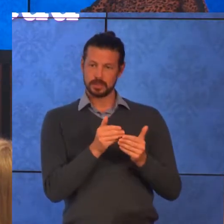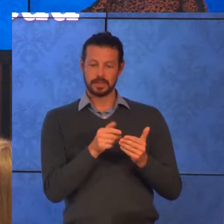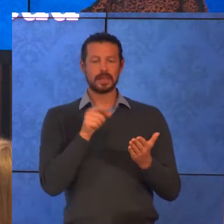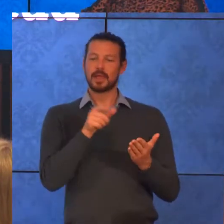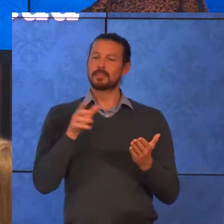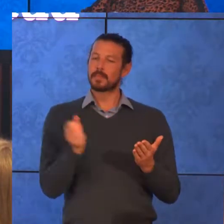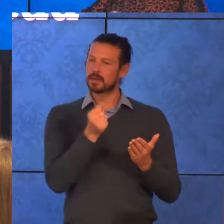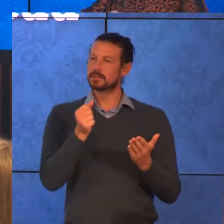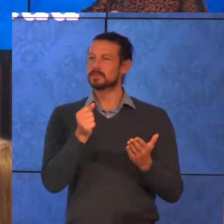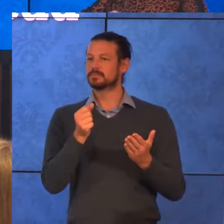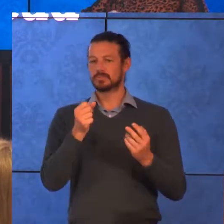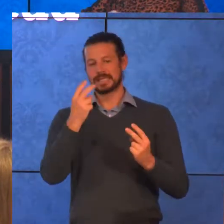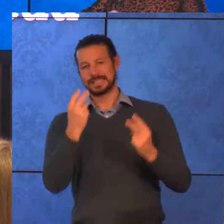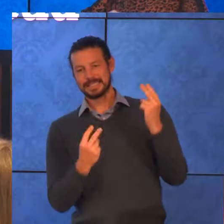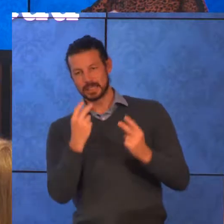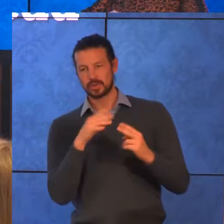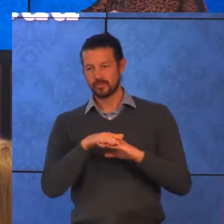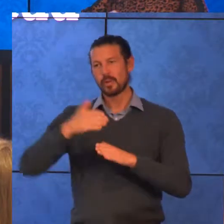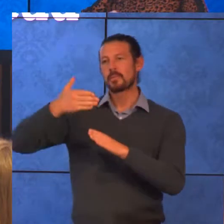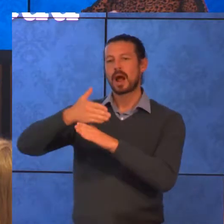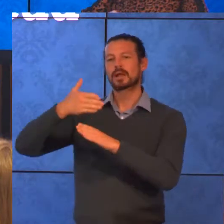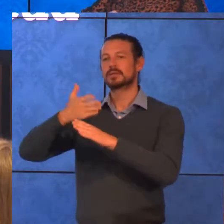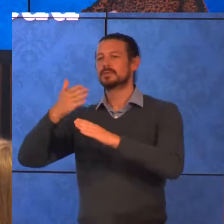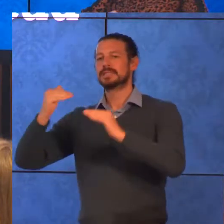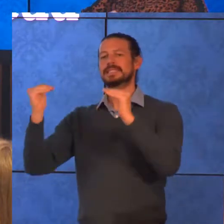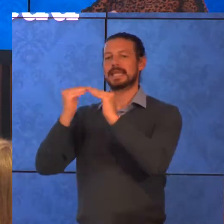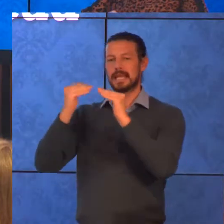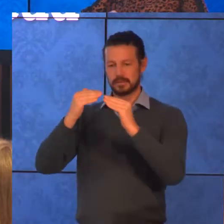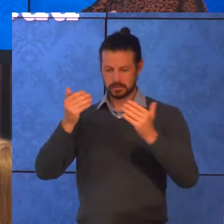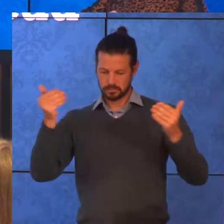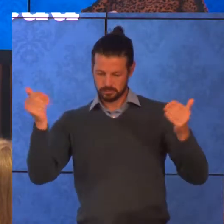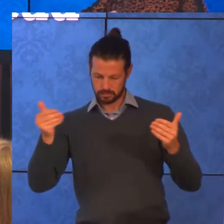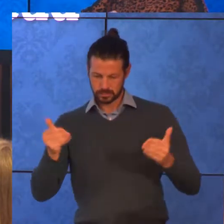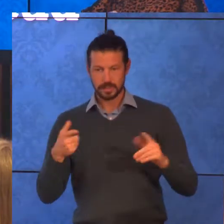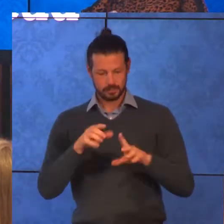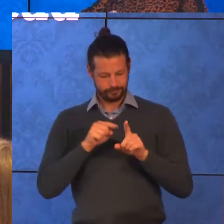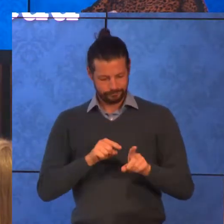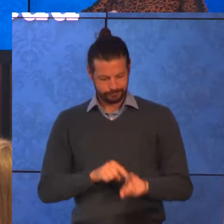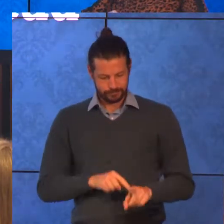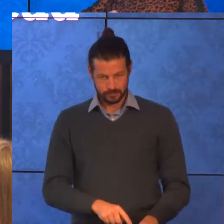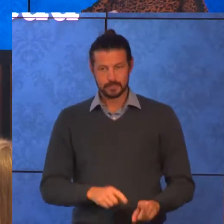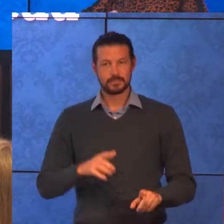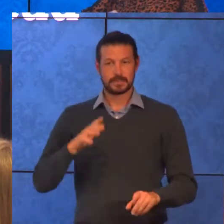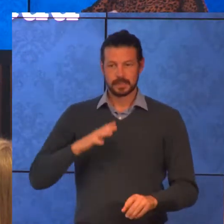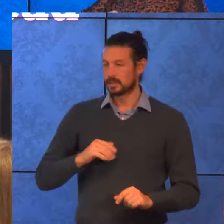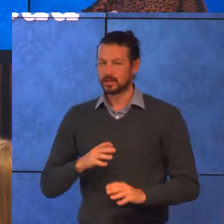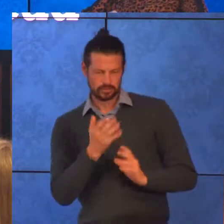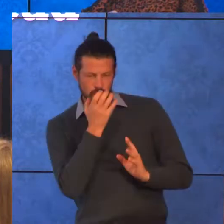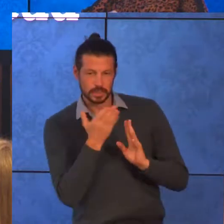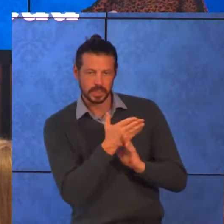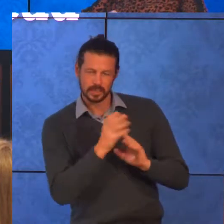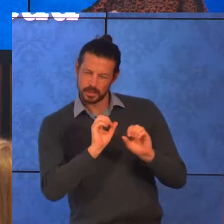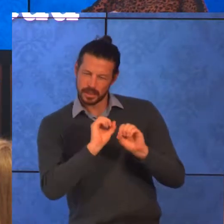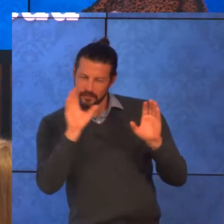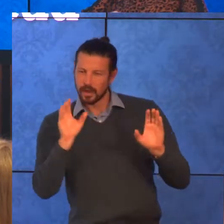them to be assessed against practice standards with which they have to conform. Can I just quickly clarify that?